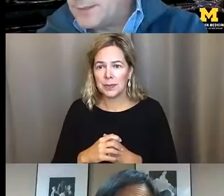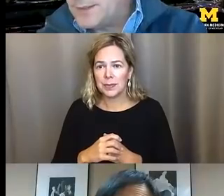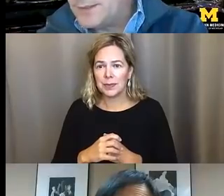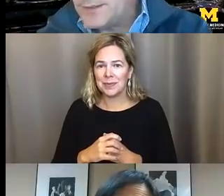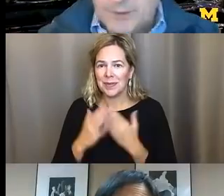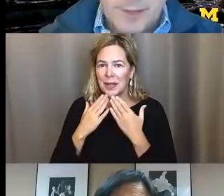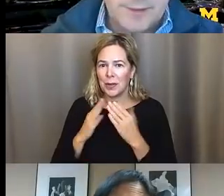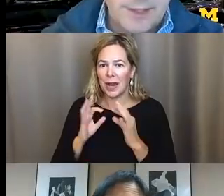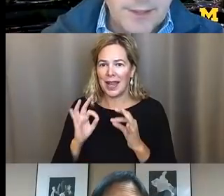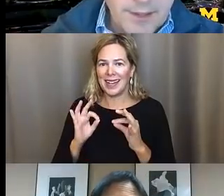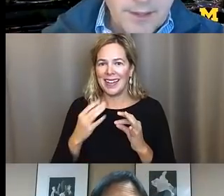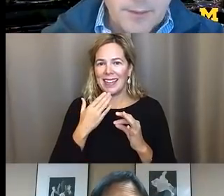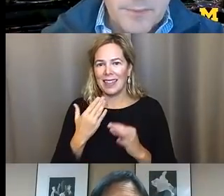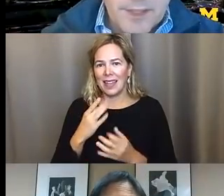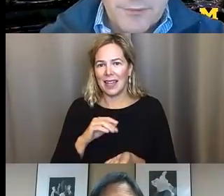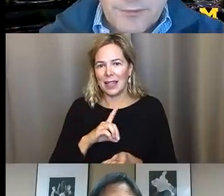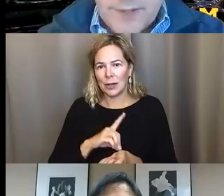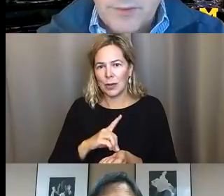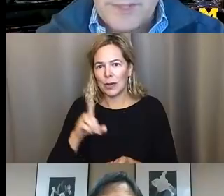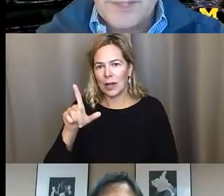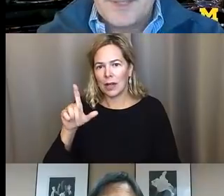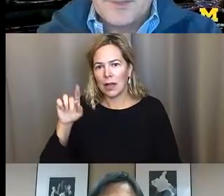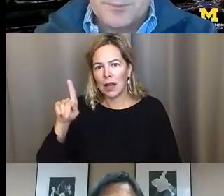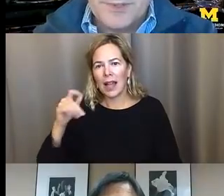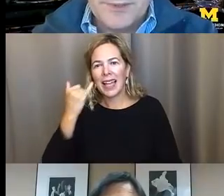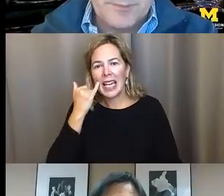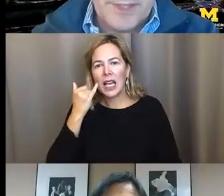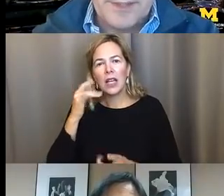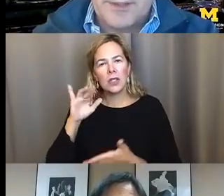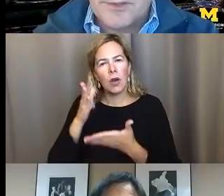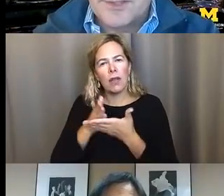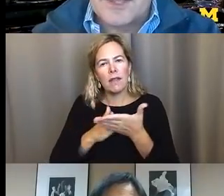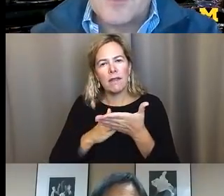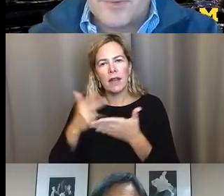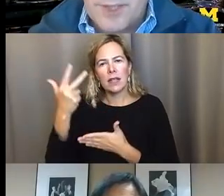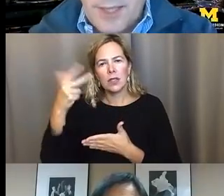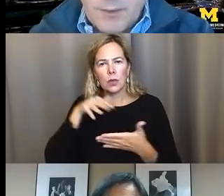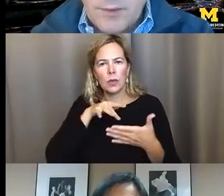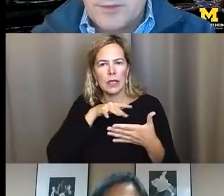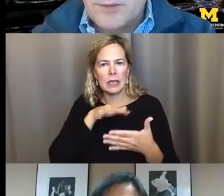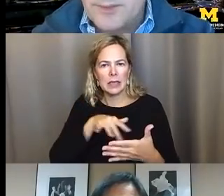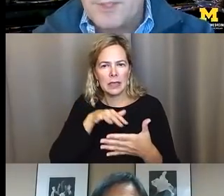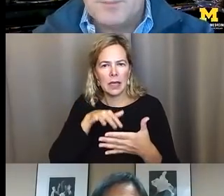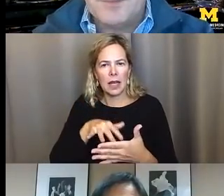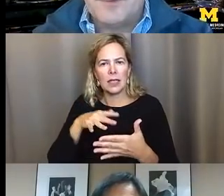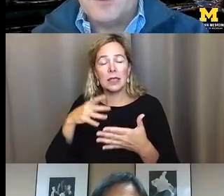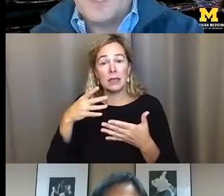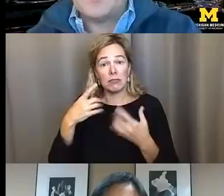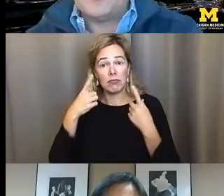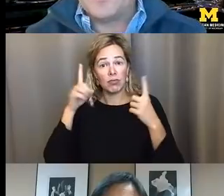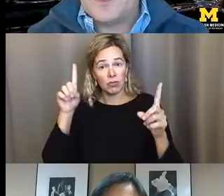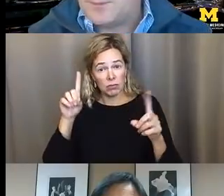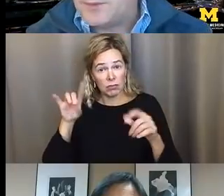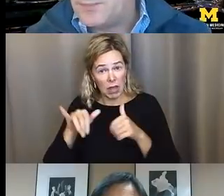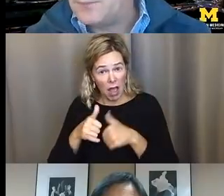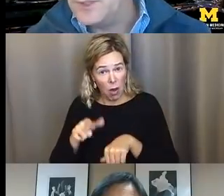Great. Thank you, Dr. Locke. If the phase 3 studies we are participating in are successful, how long could it be before a vaccine